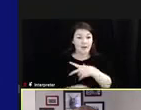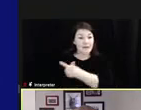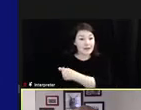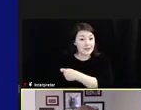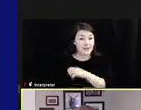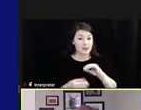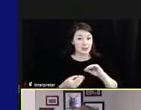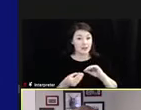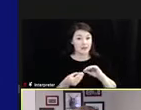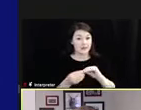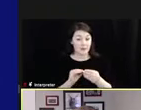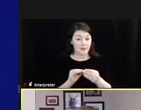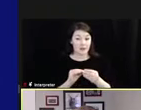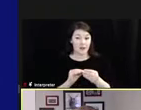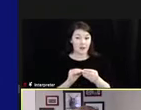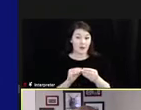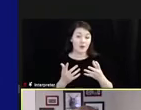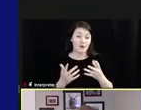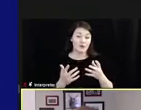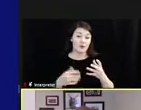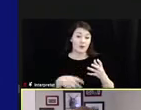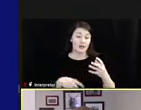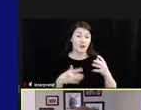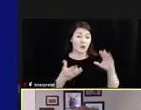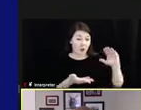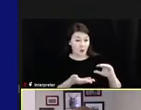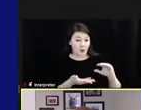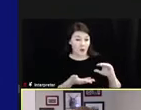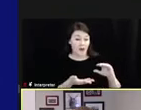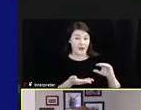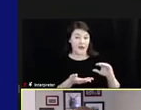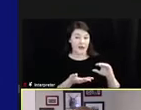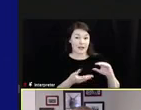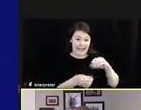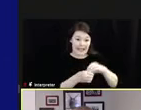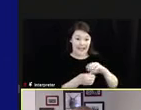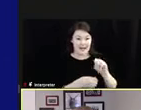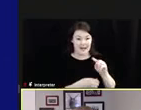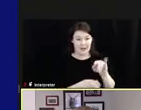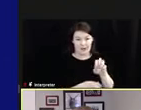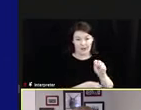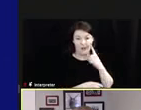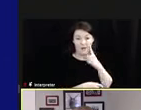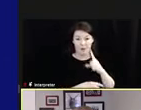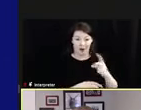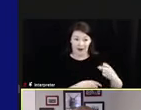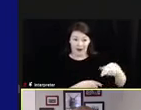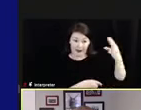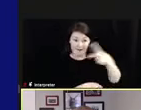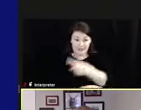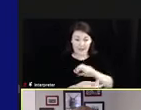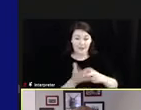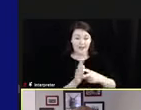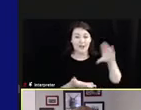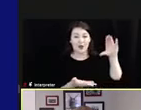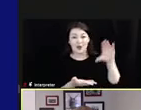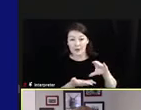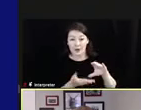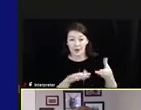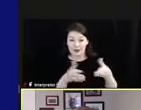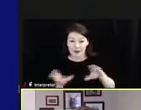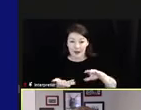tend to see lower case rates, hospitalization rates, and death rates in our counties where we see our highest vaccination rates. But looking across